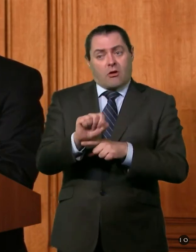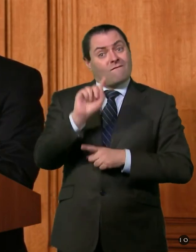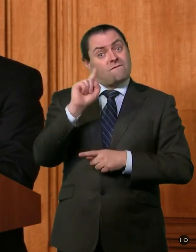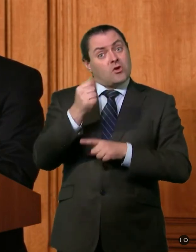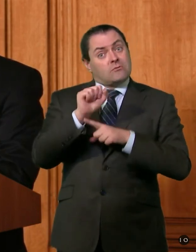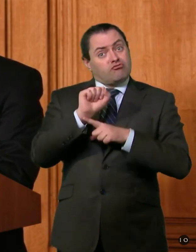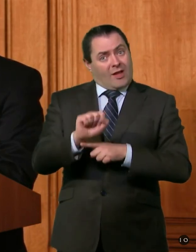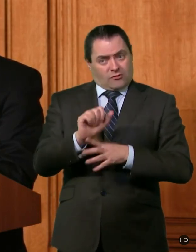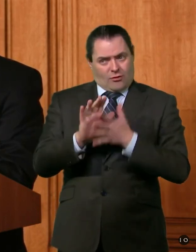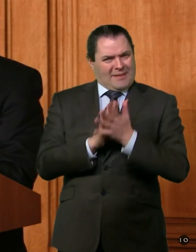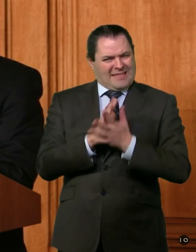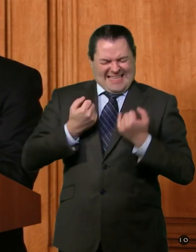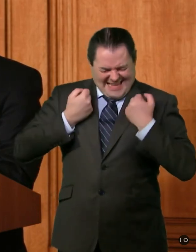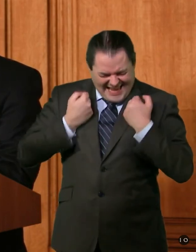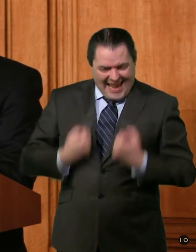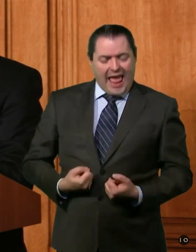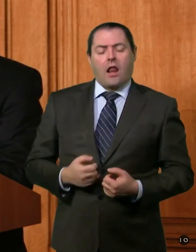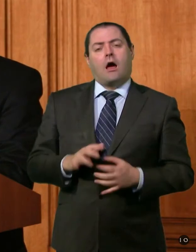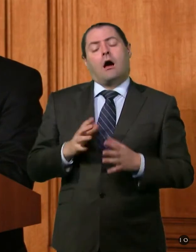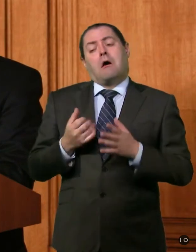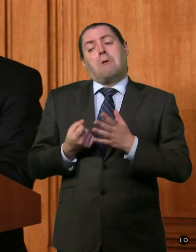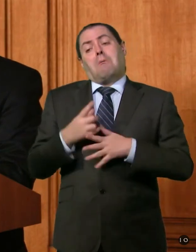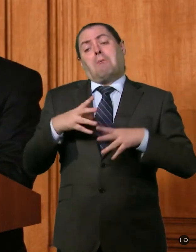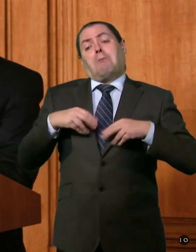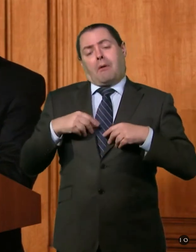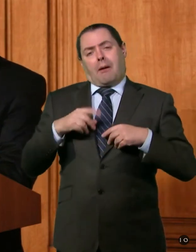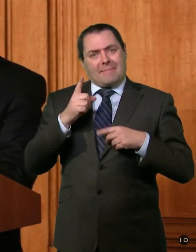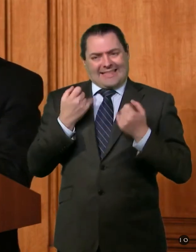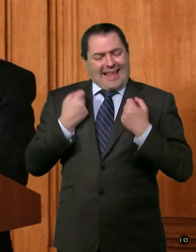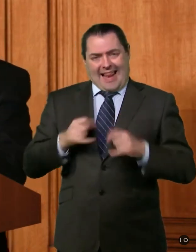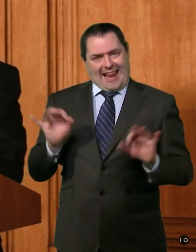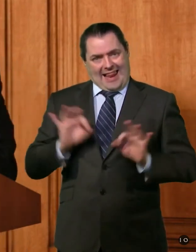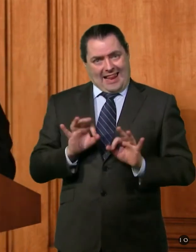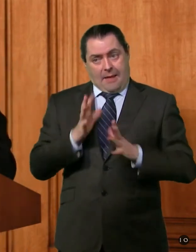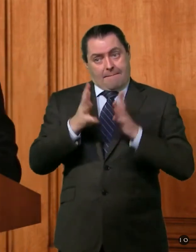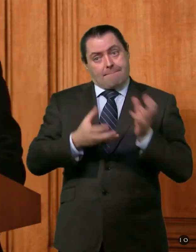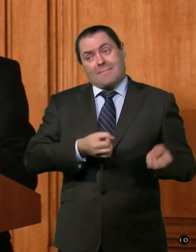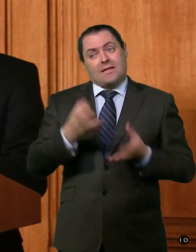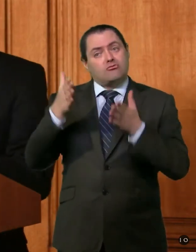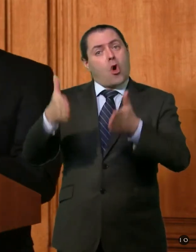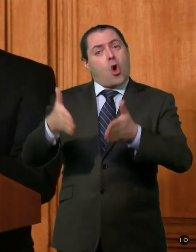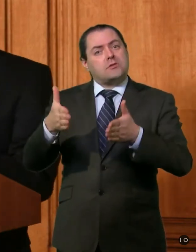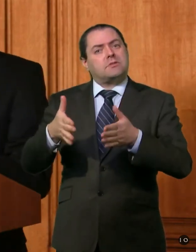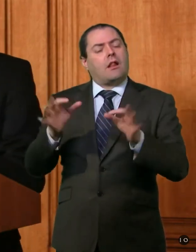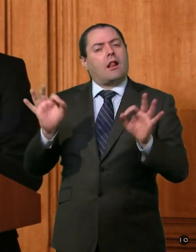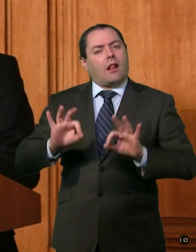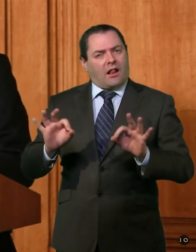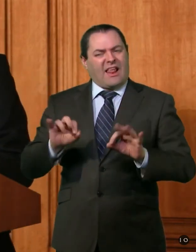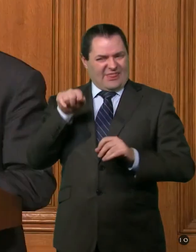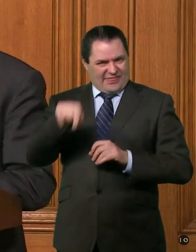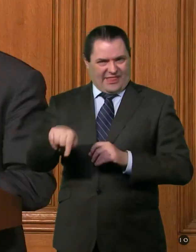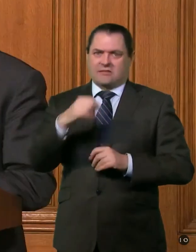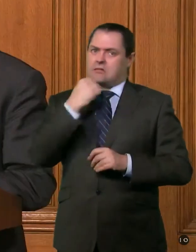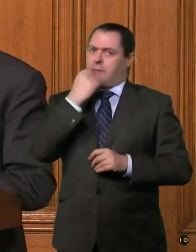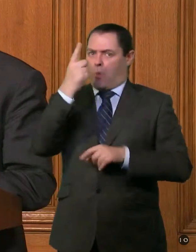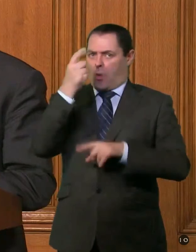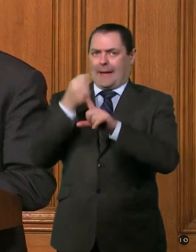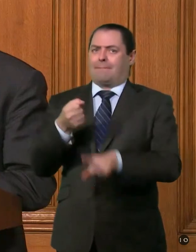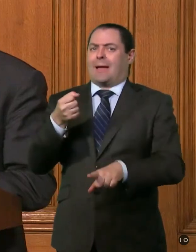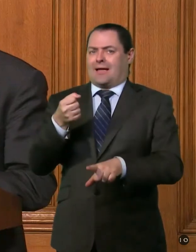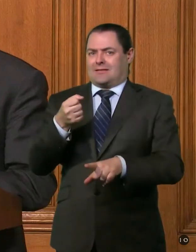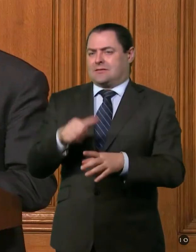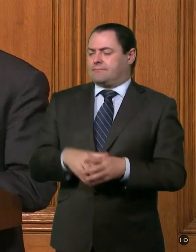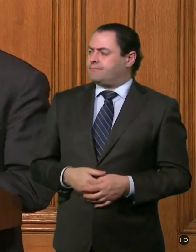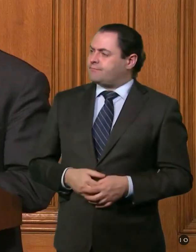time are going to lead the way on this. Thank you, Prime Minister. Thanks, James. Maybe the only thing to add is it